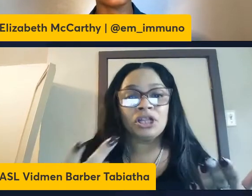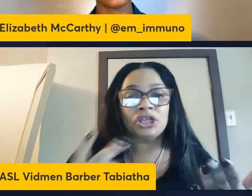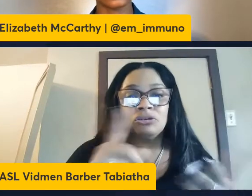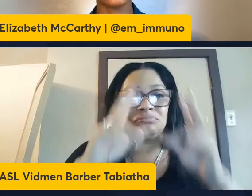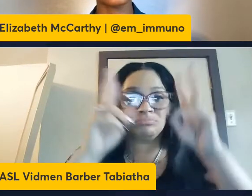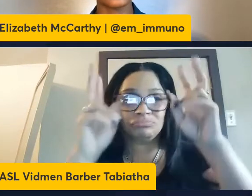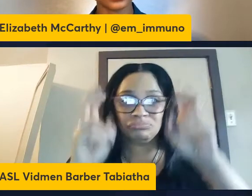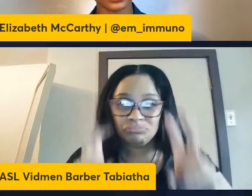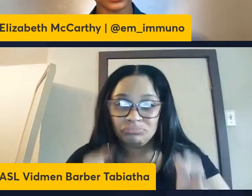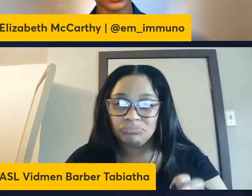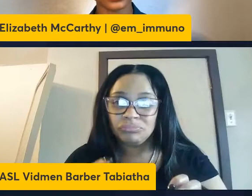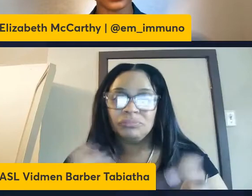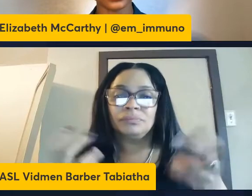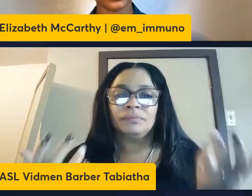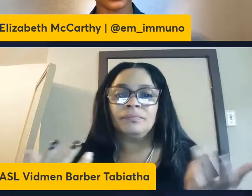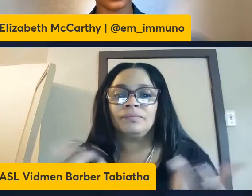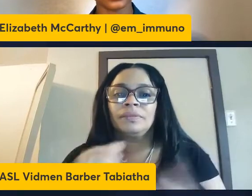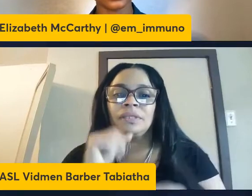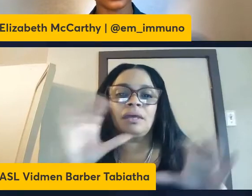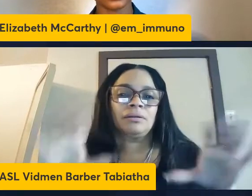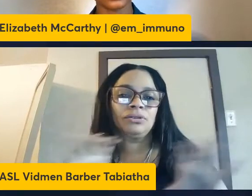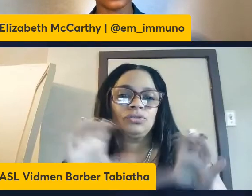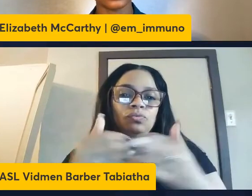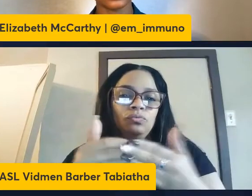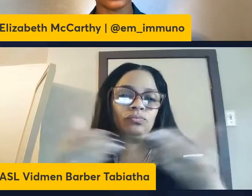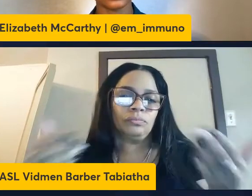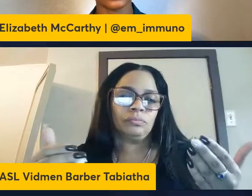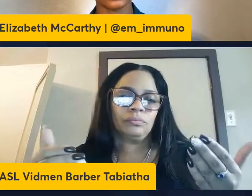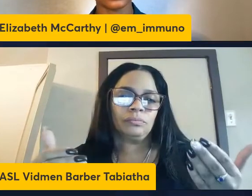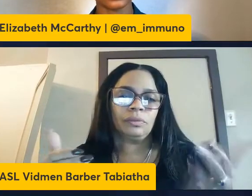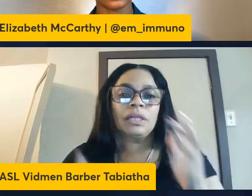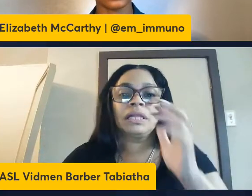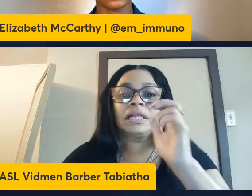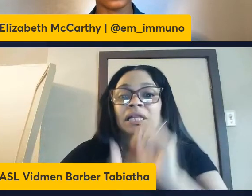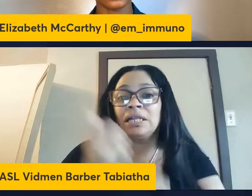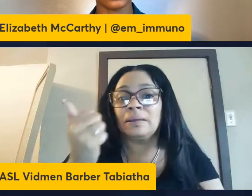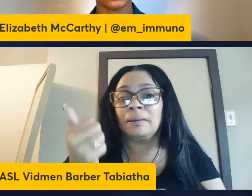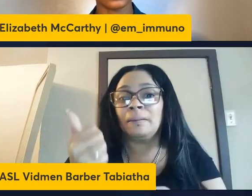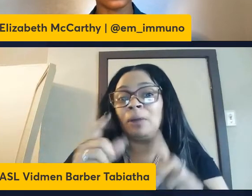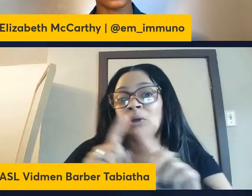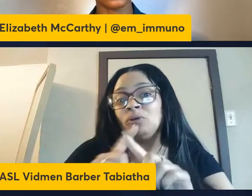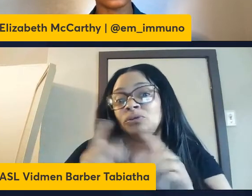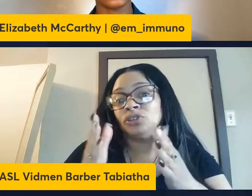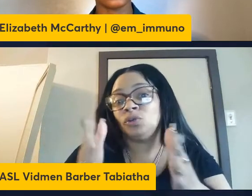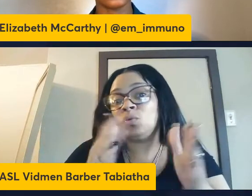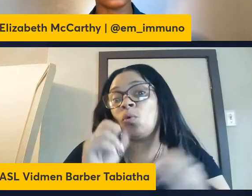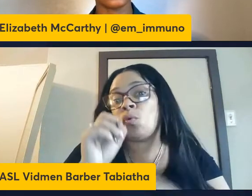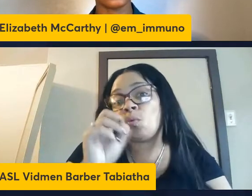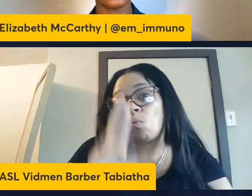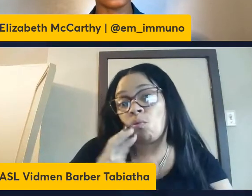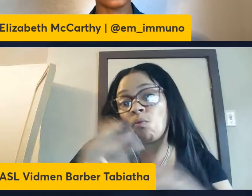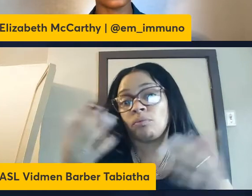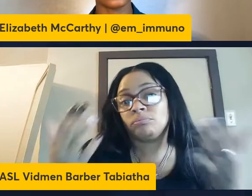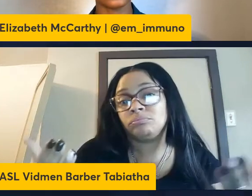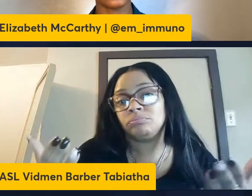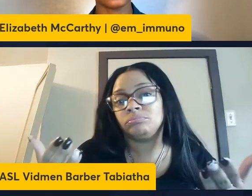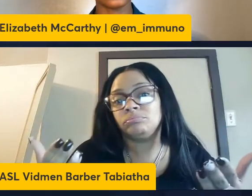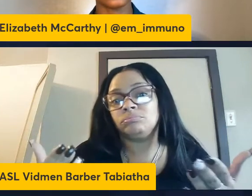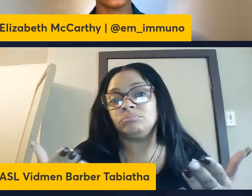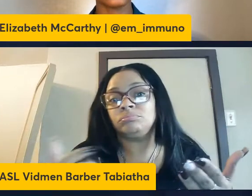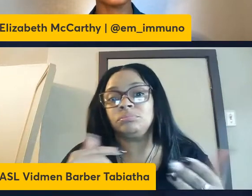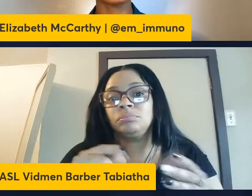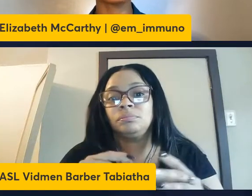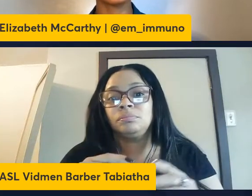analysis. You're not really doing things in the most optimized way, maybe, or you're doing it in order to just get a certain